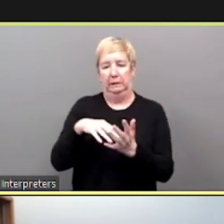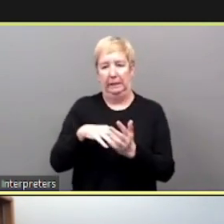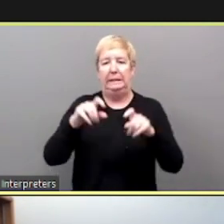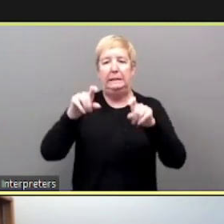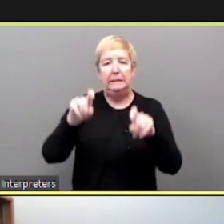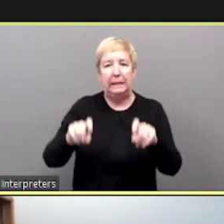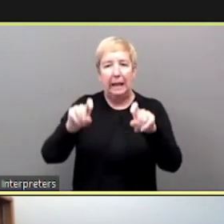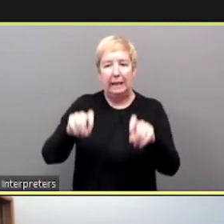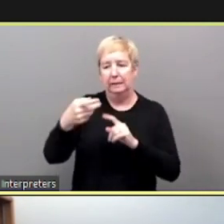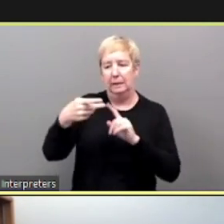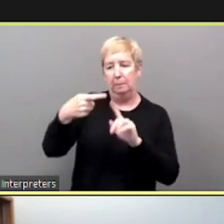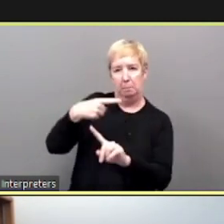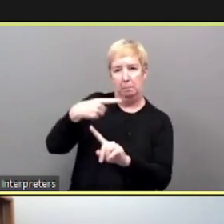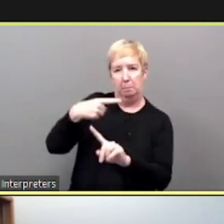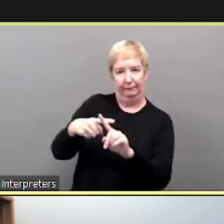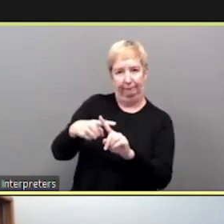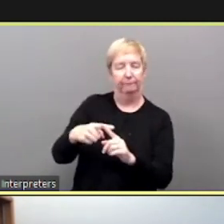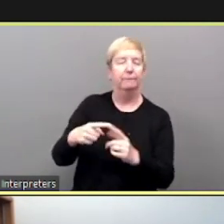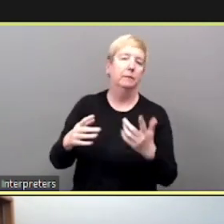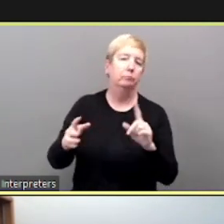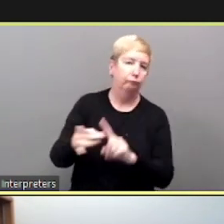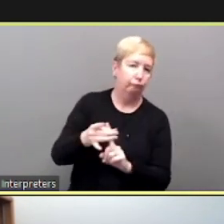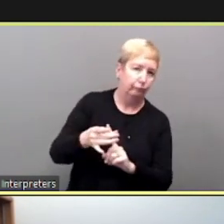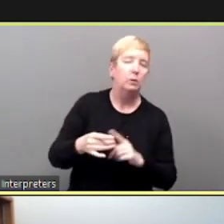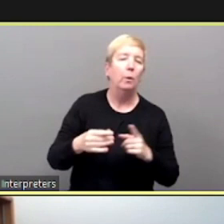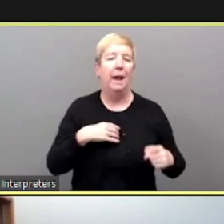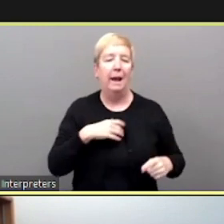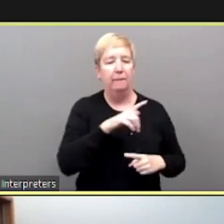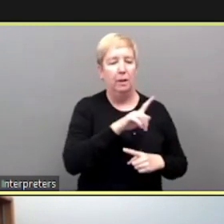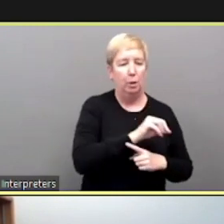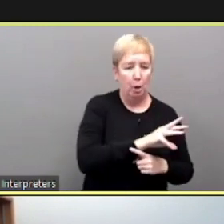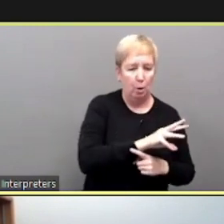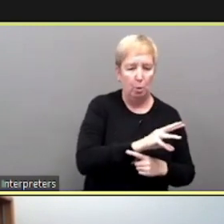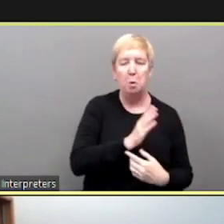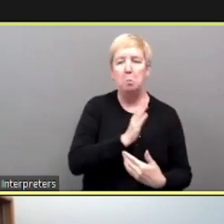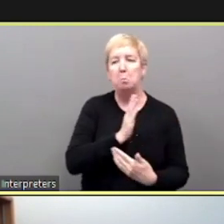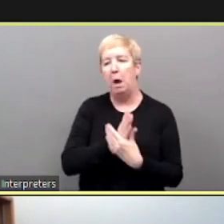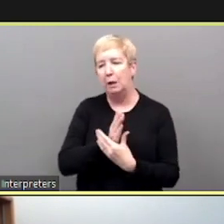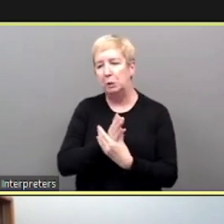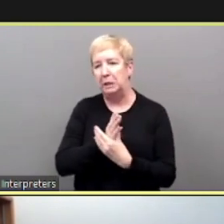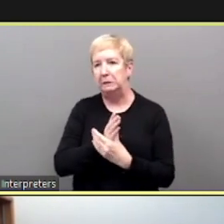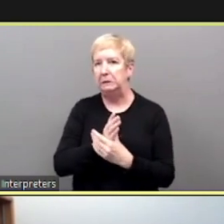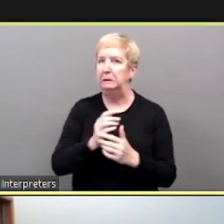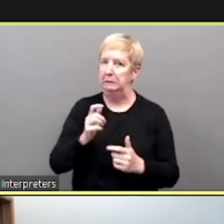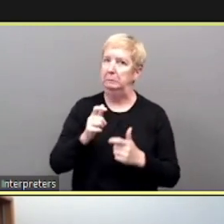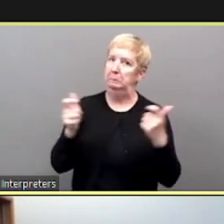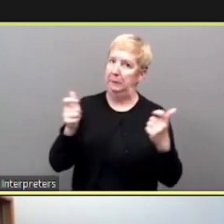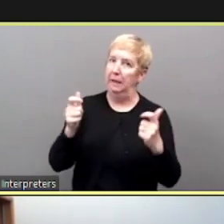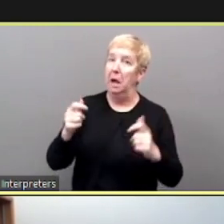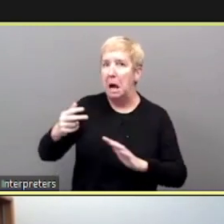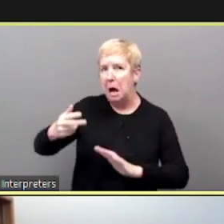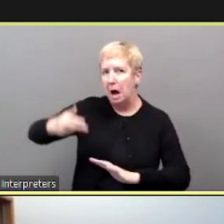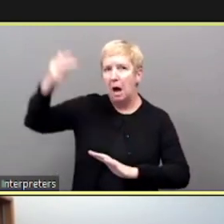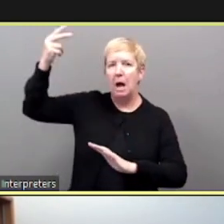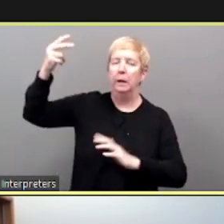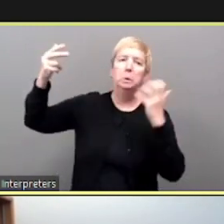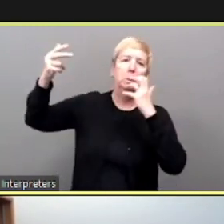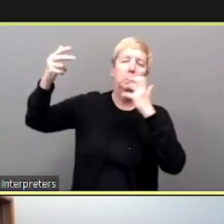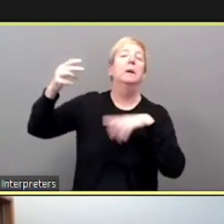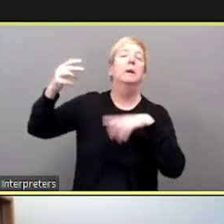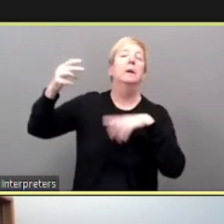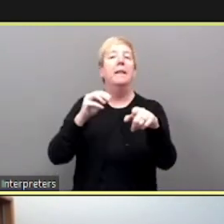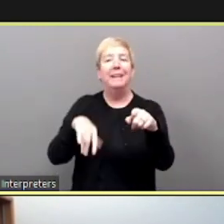with a scale which is low, moderate, substantial, or high, and the scale is included in the report, and